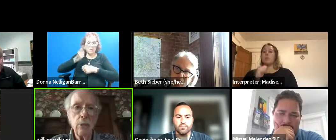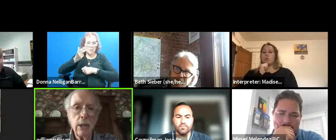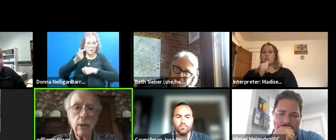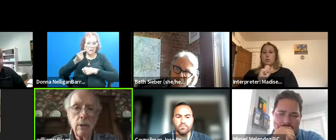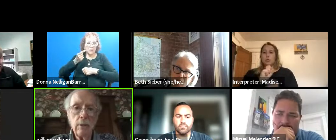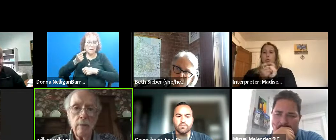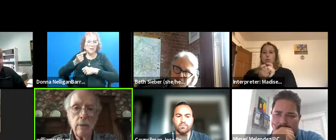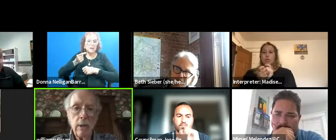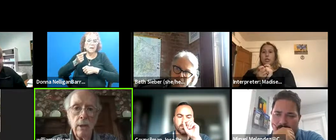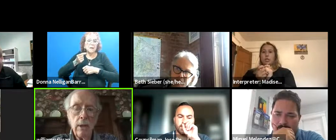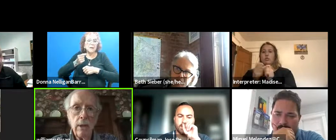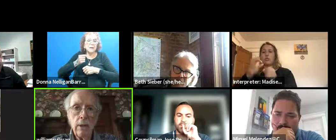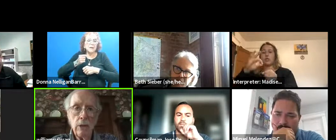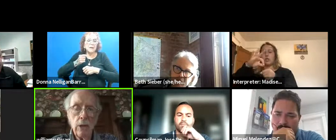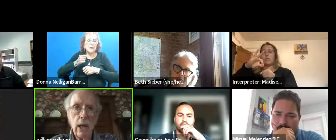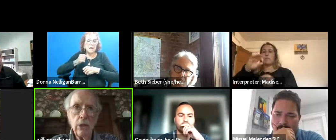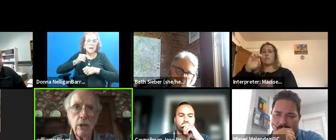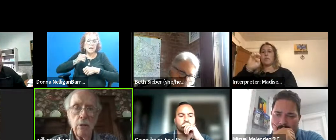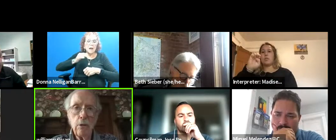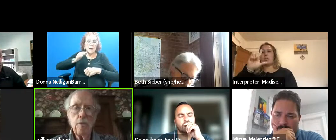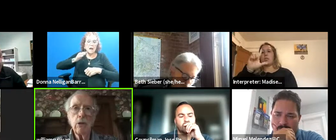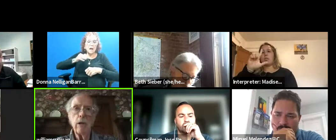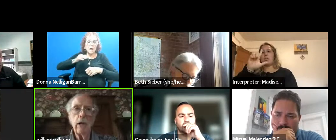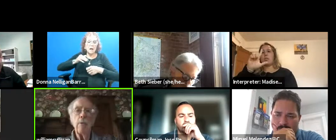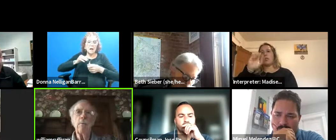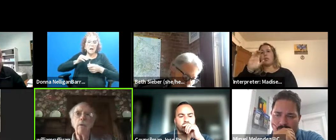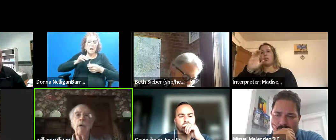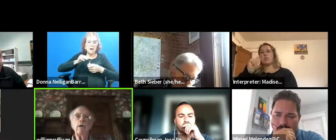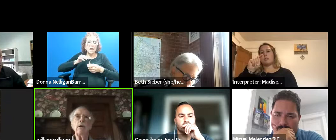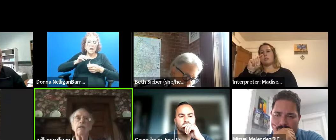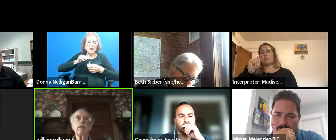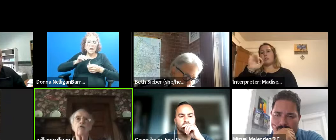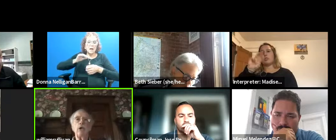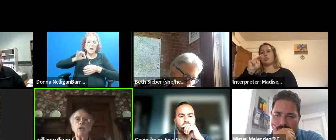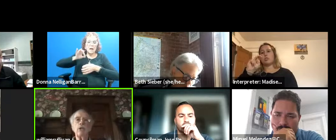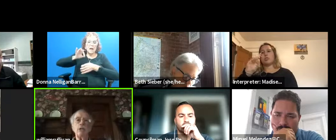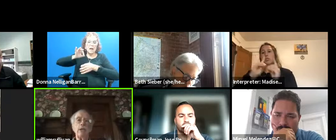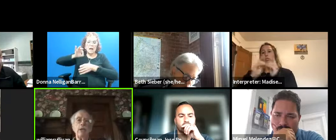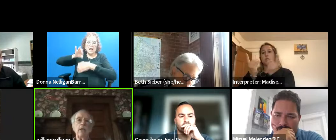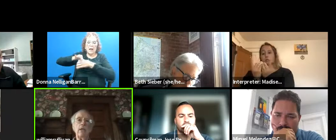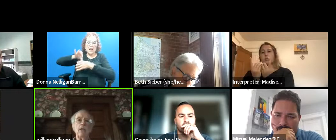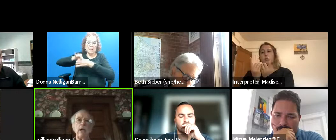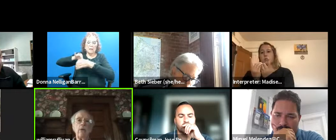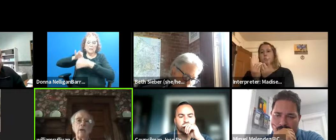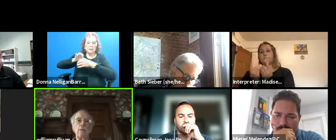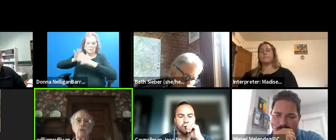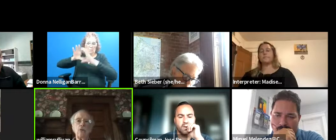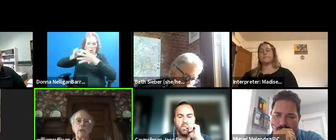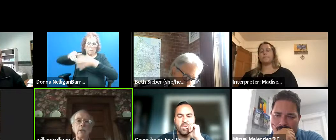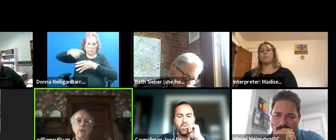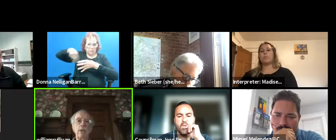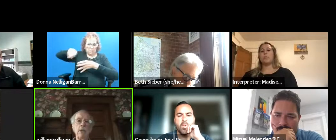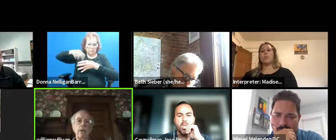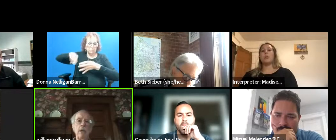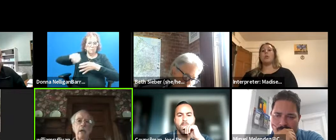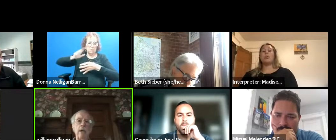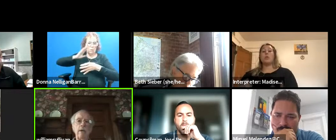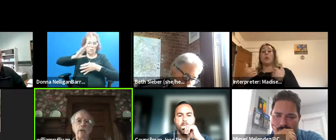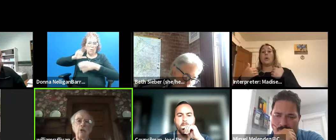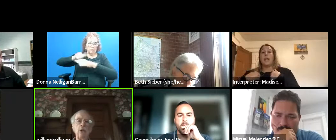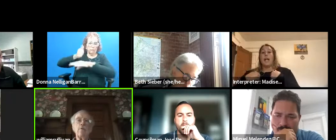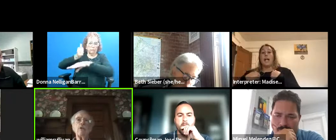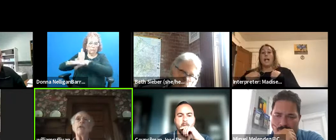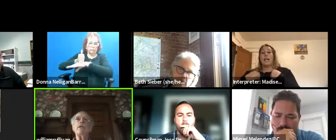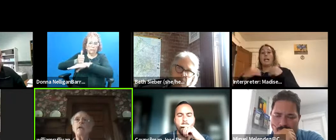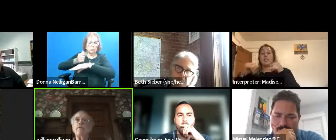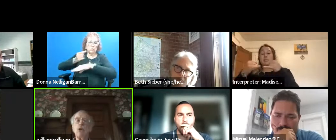election districts. There's an election district, for example, that crosses South Goodman Street in